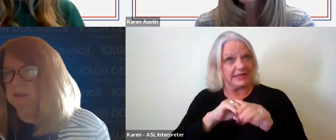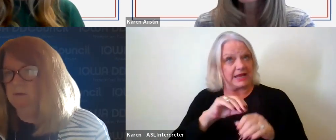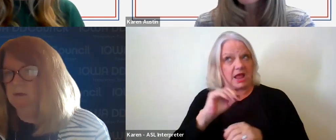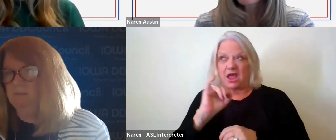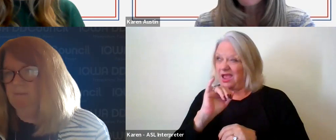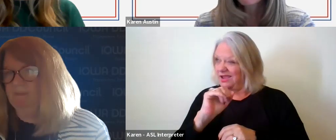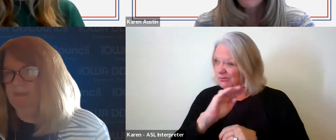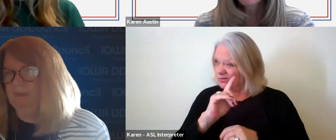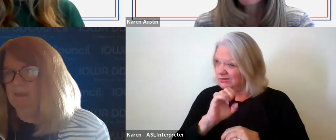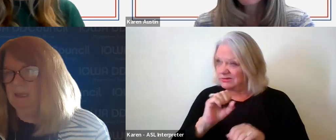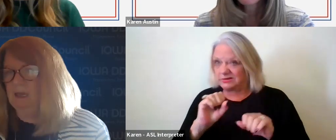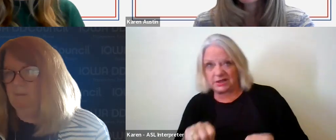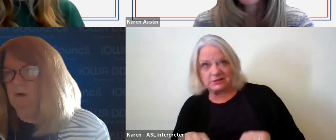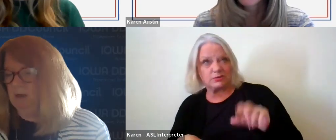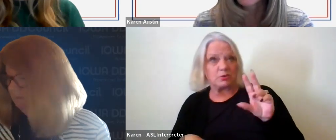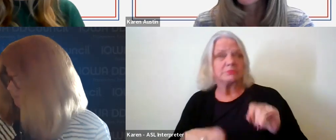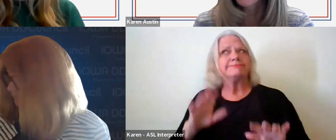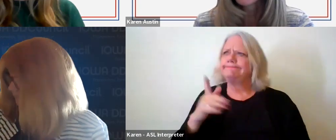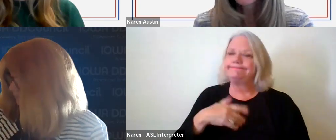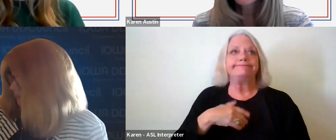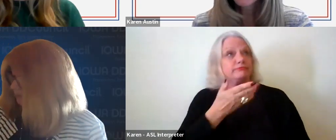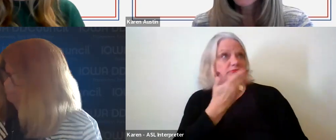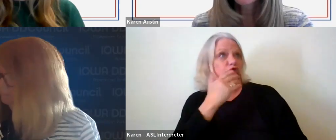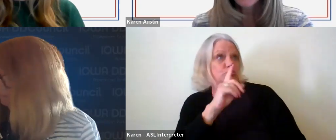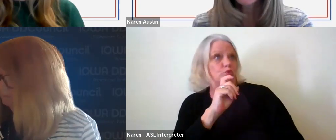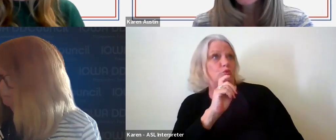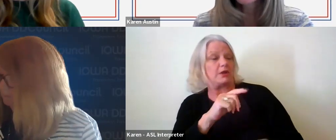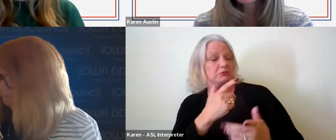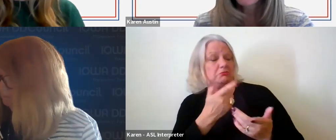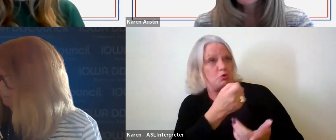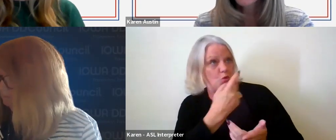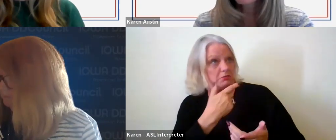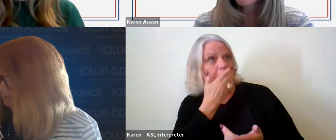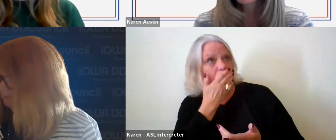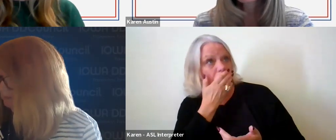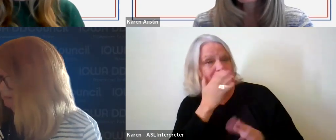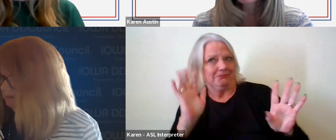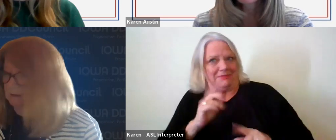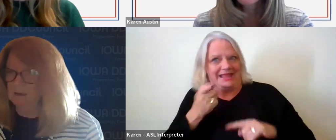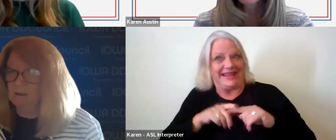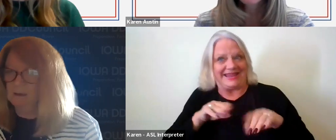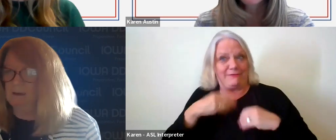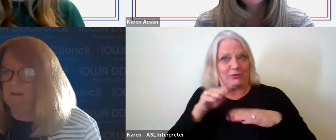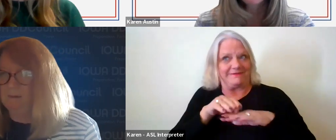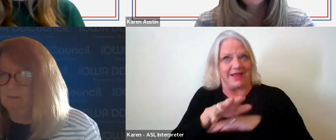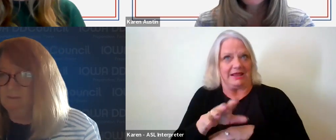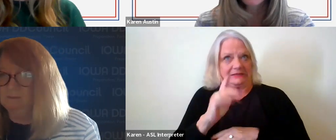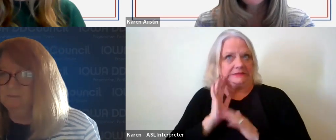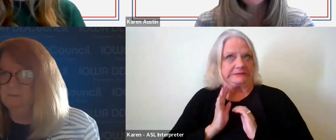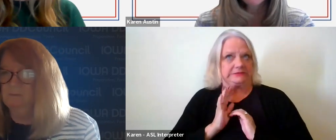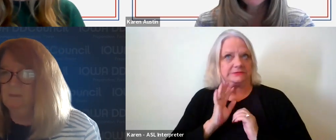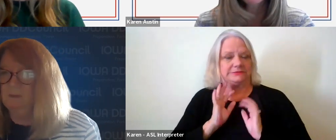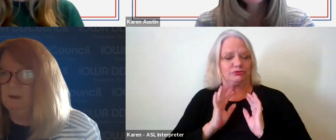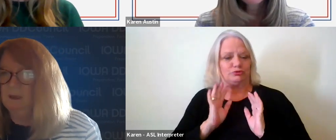I think we'd have to get back on that one then. yeah, okay. We can't give tax or legal advice, and I would want to hesitate on giving